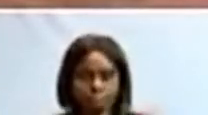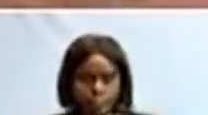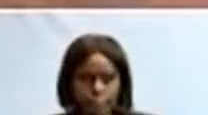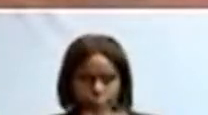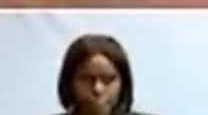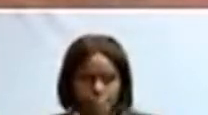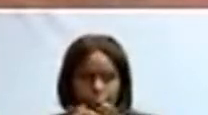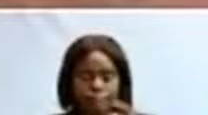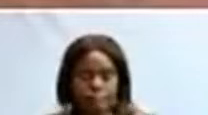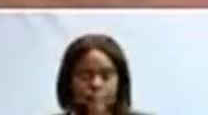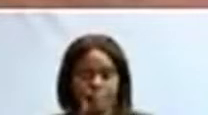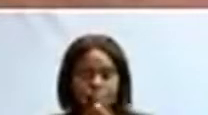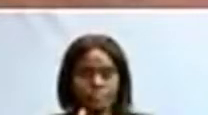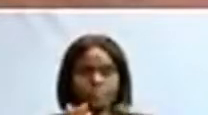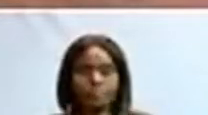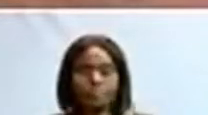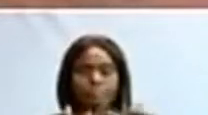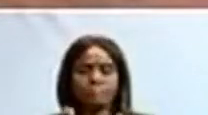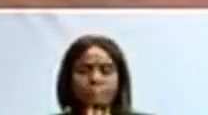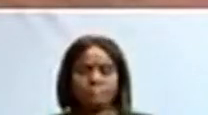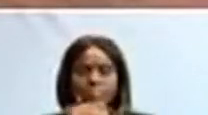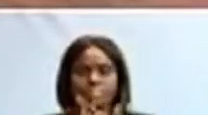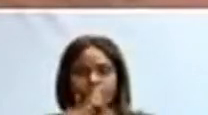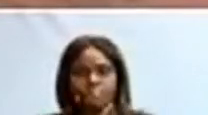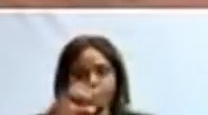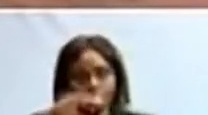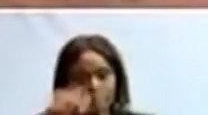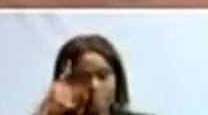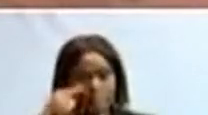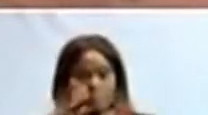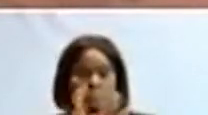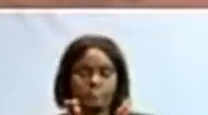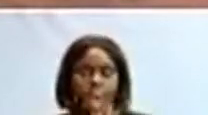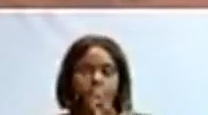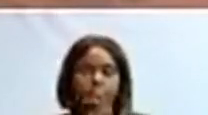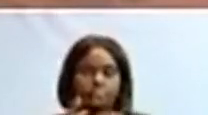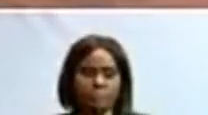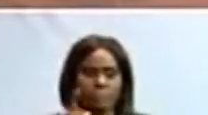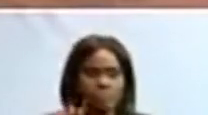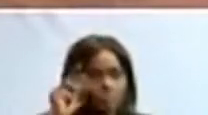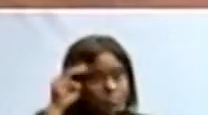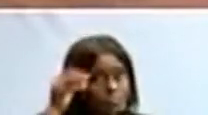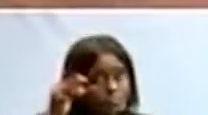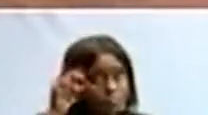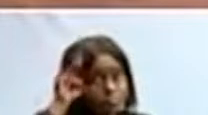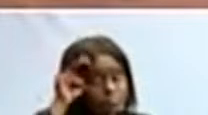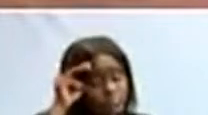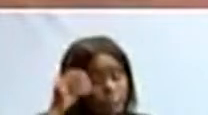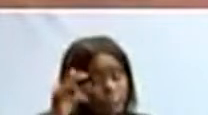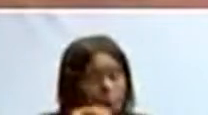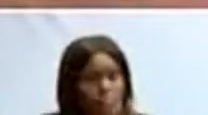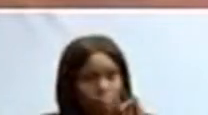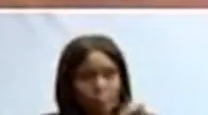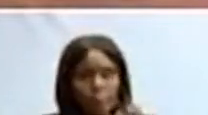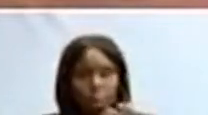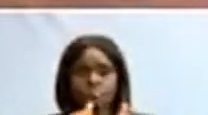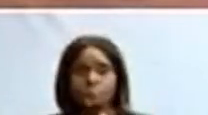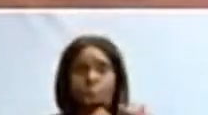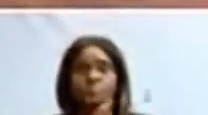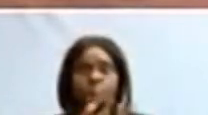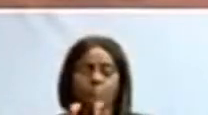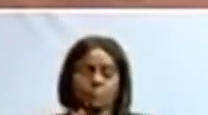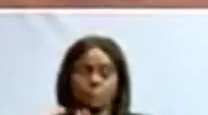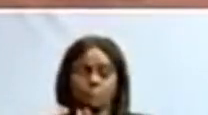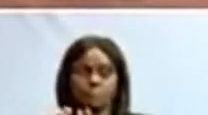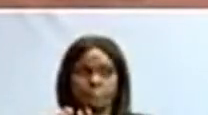Management has since requested copies of the white books from the Ministry of Transport and